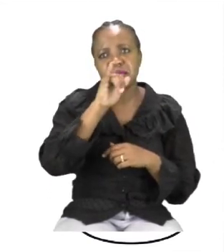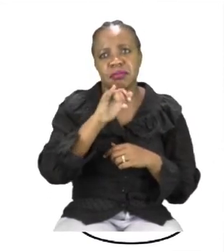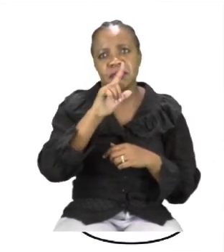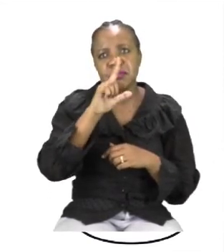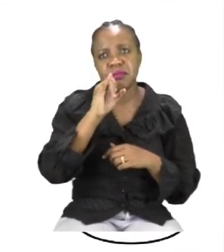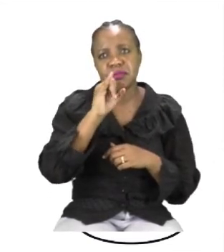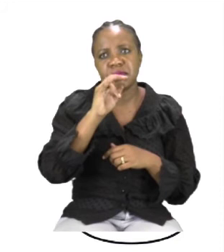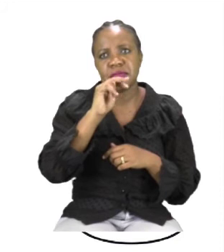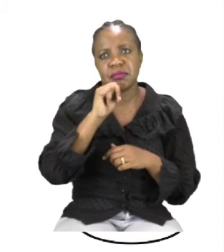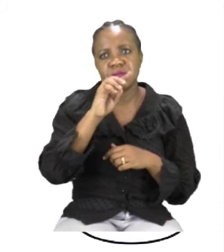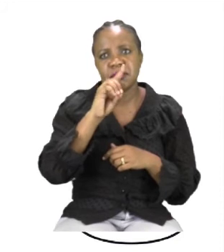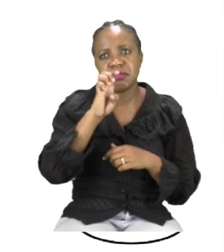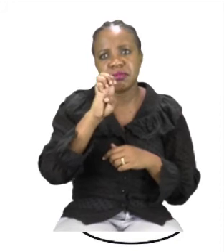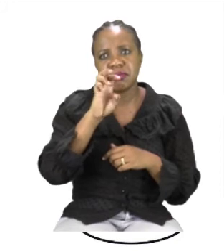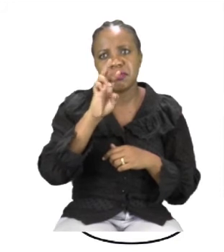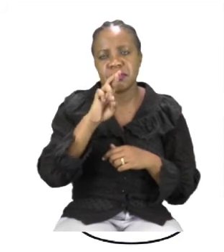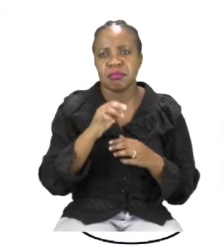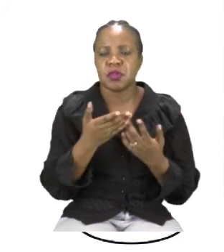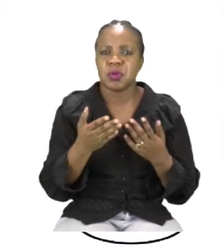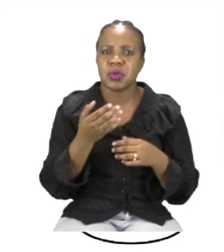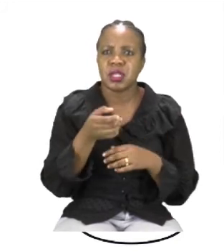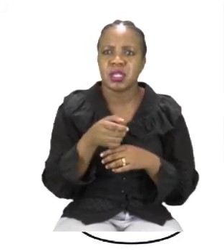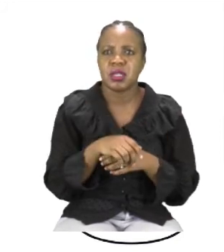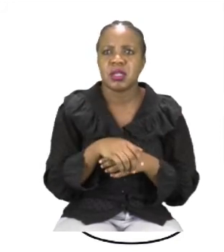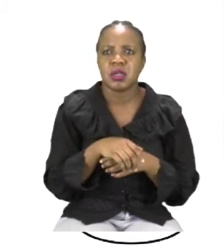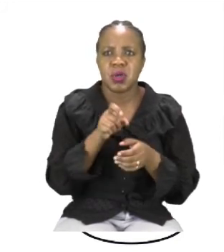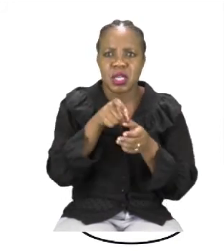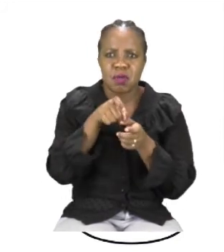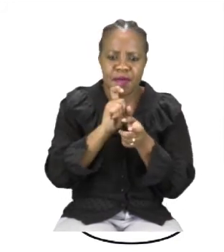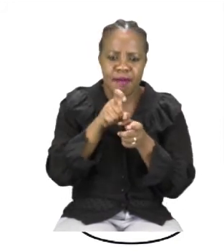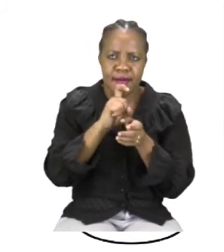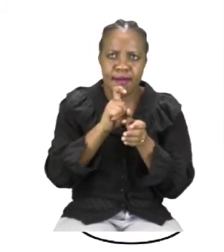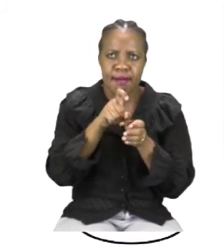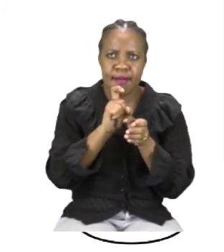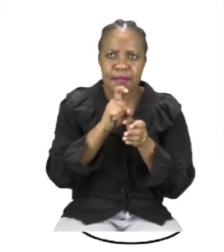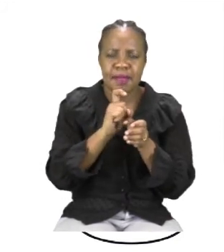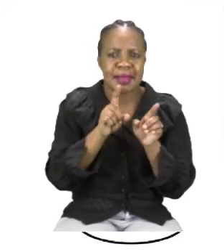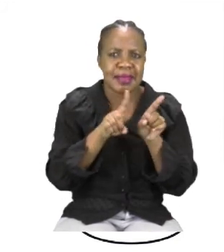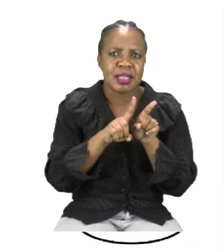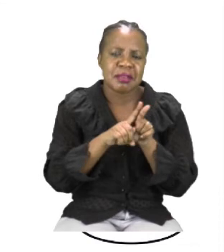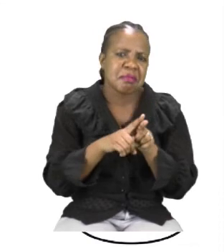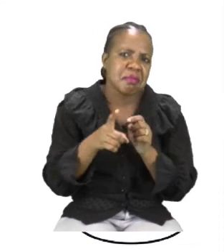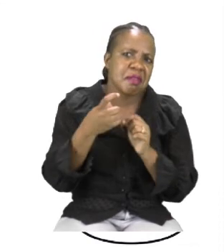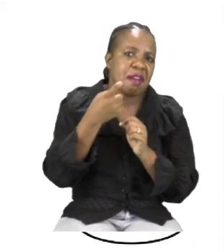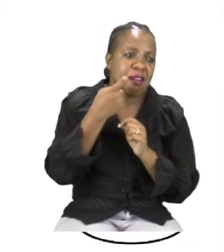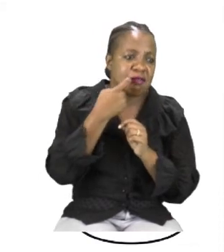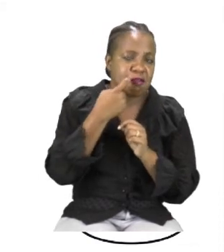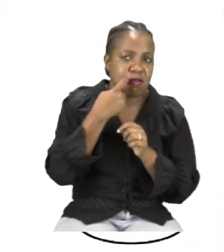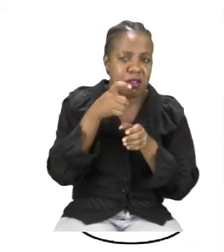tin. In this case, it looks like it's a fish tin. And it can also come in the shape of